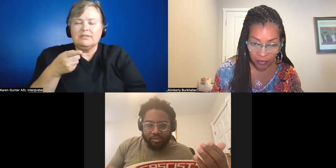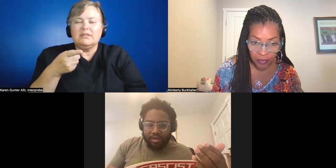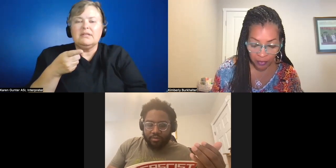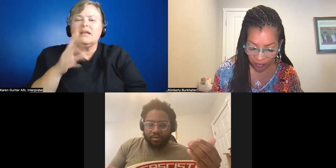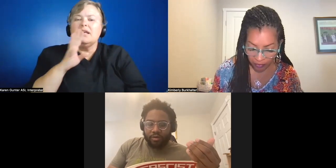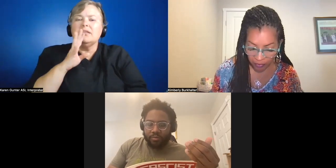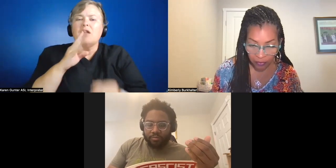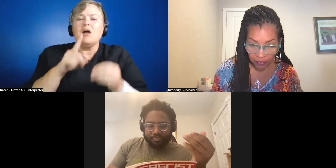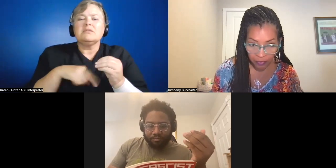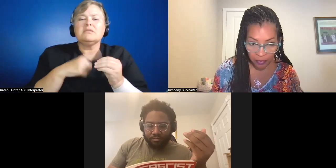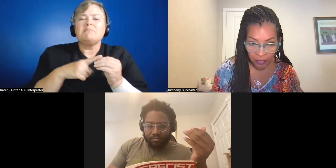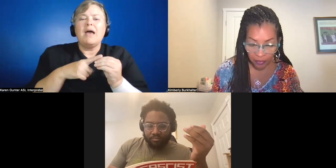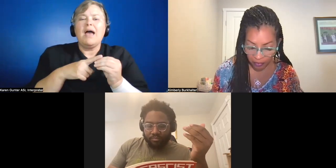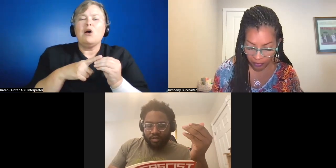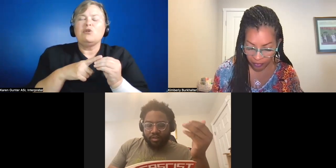talks about,